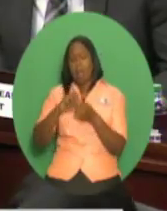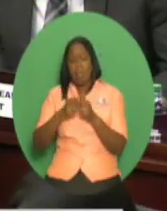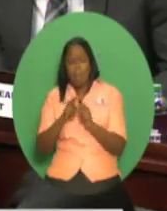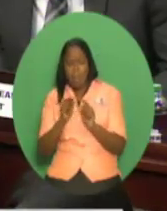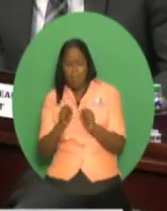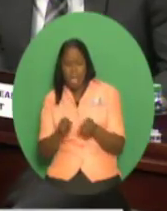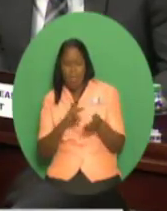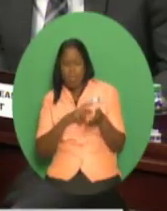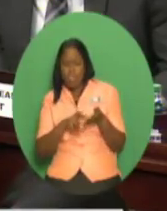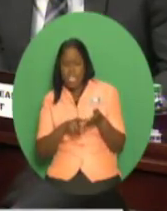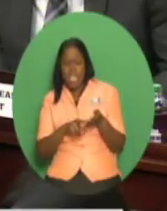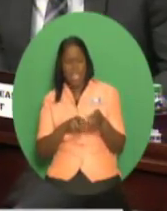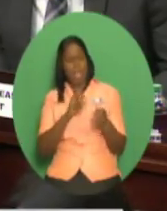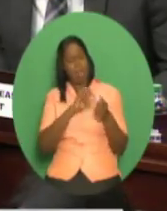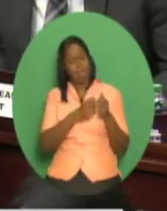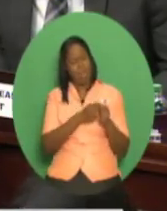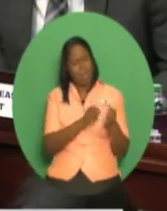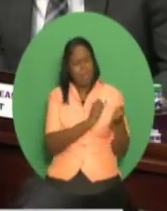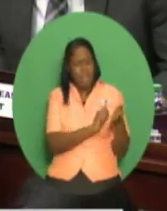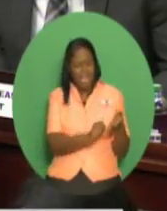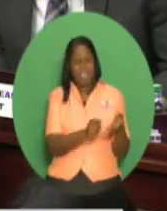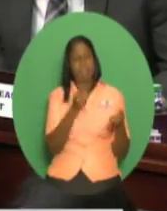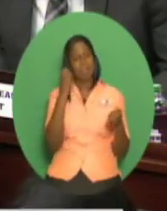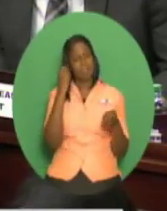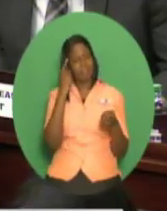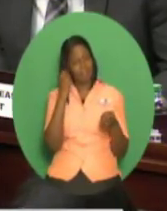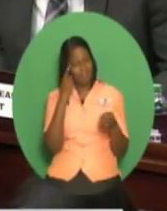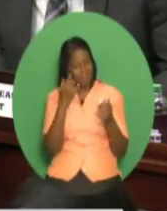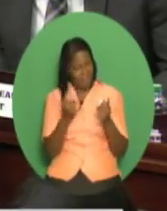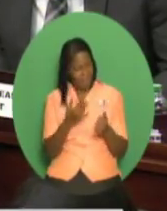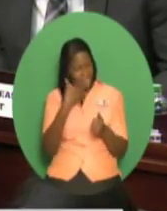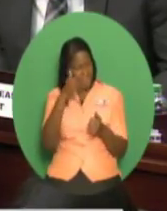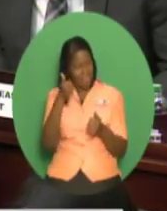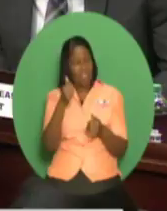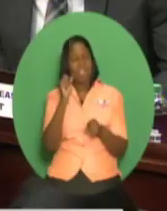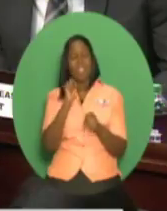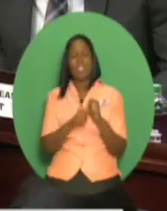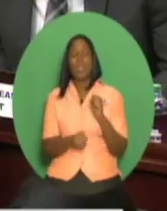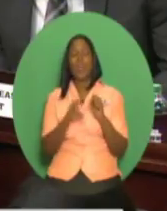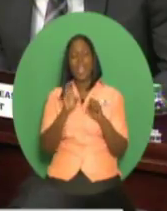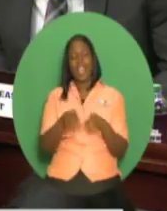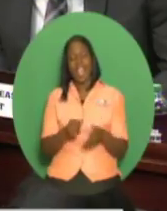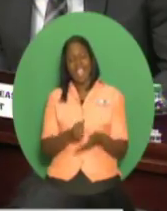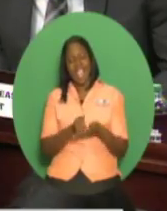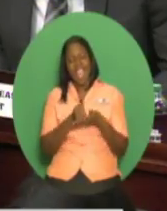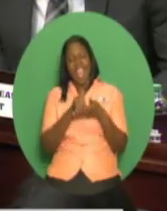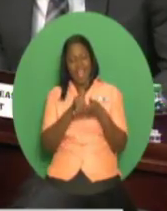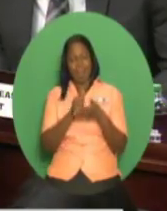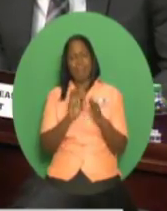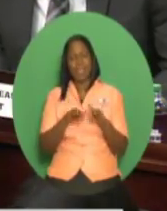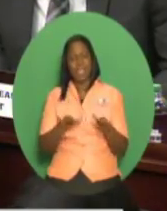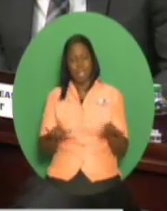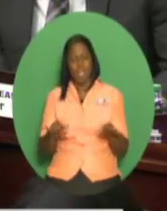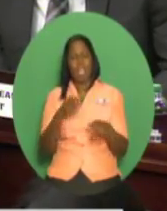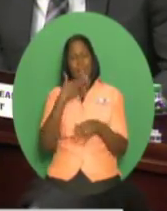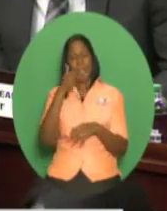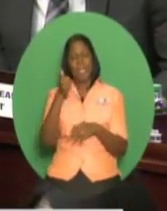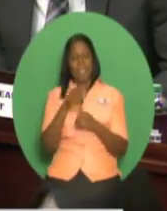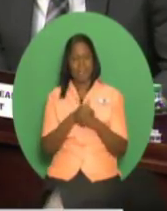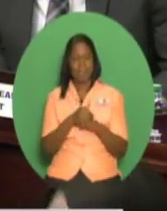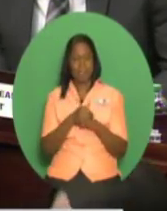It is important, Madam Speaker, for all of us in the system of education to recognize